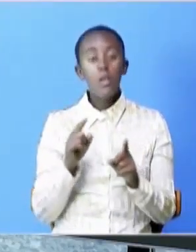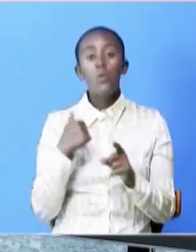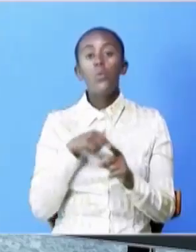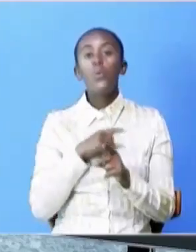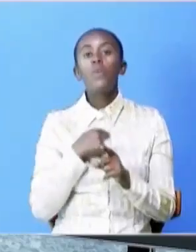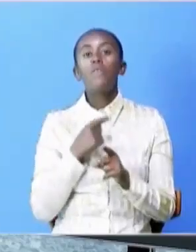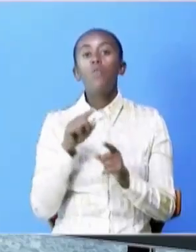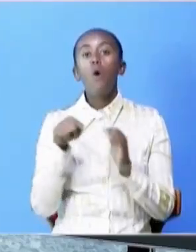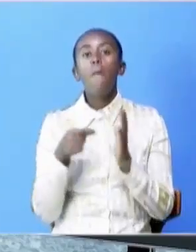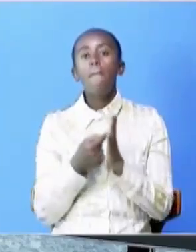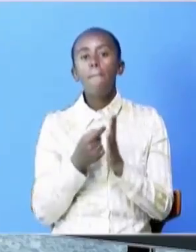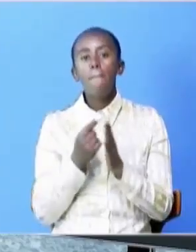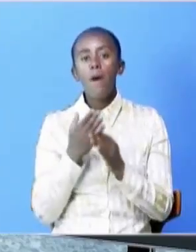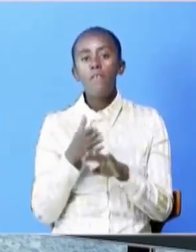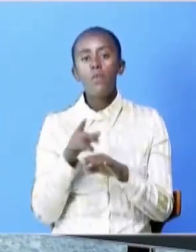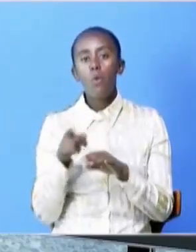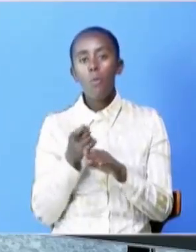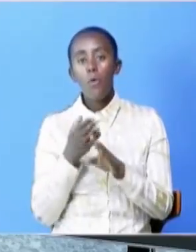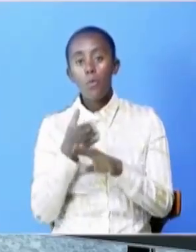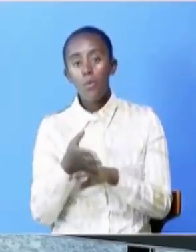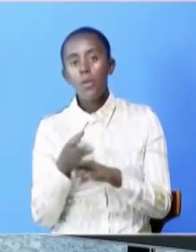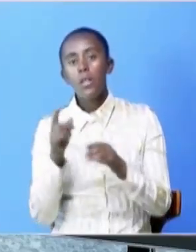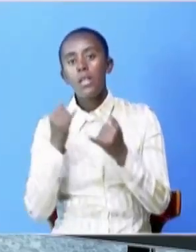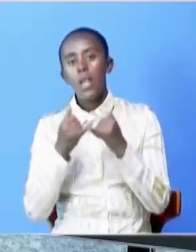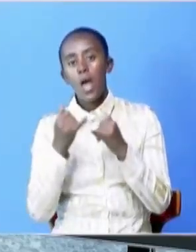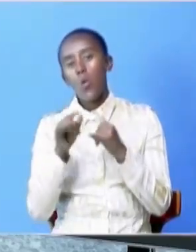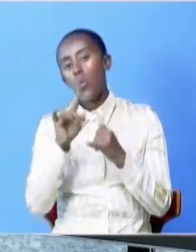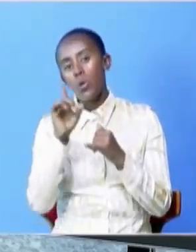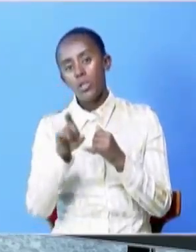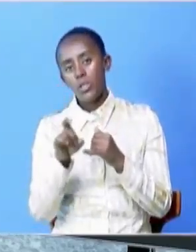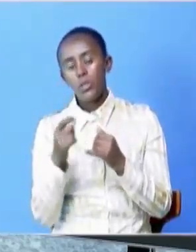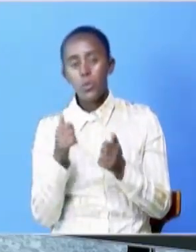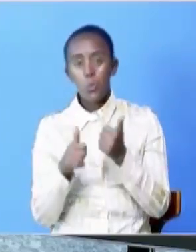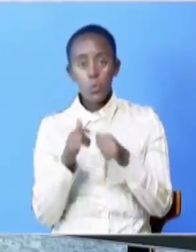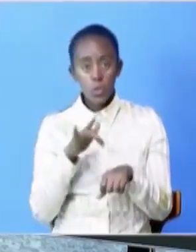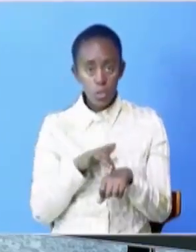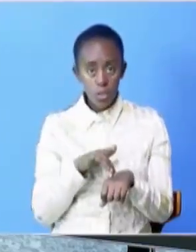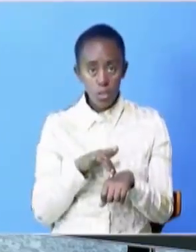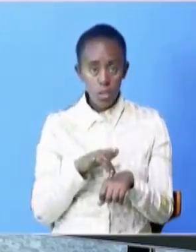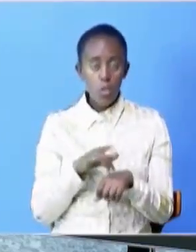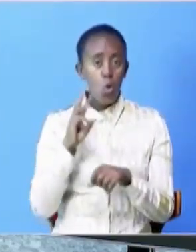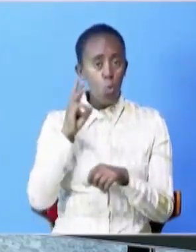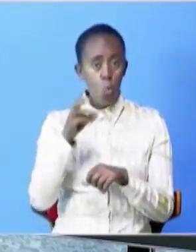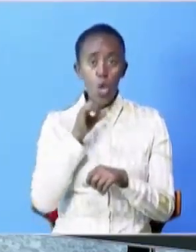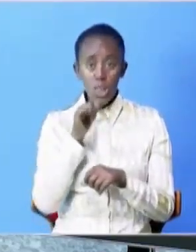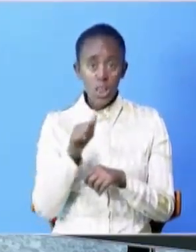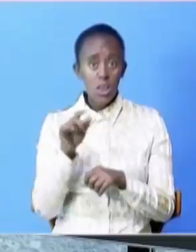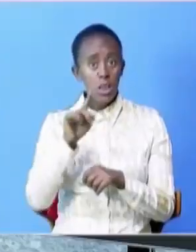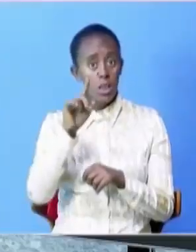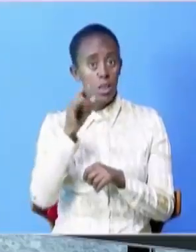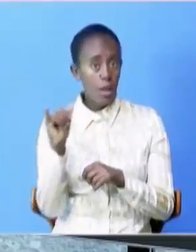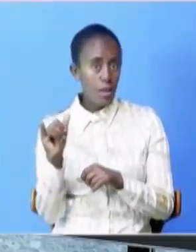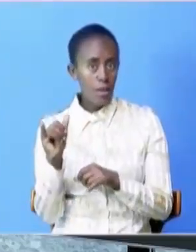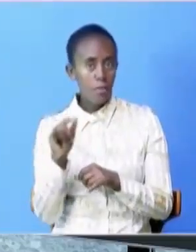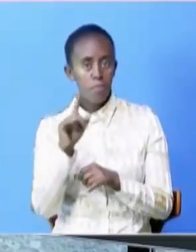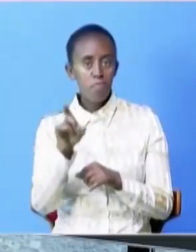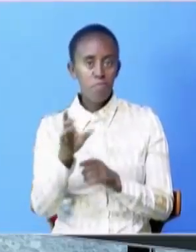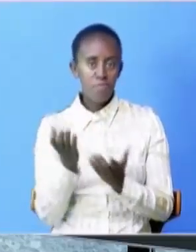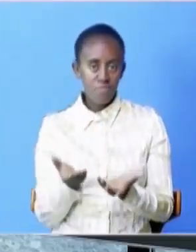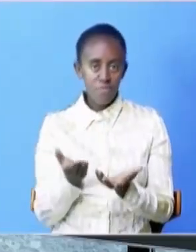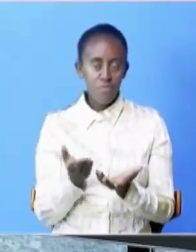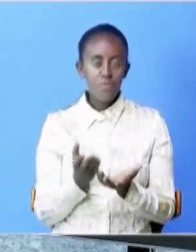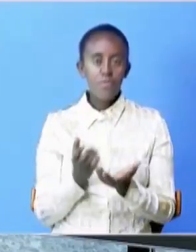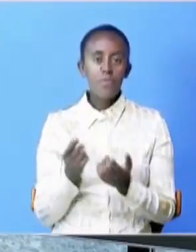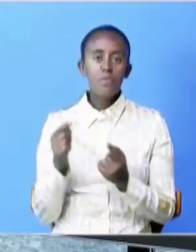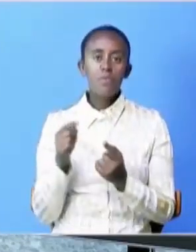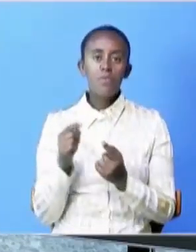a comma. After a comma, we have our tag question, which is, won't they? So they will go to the